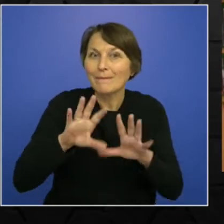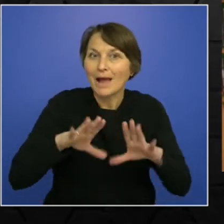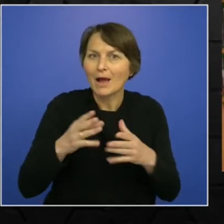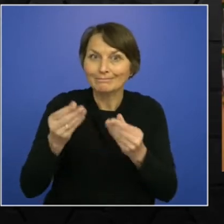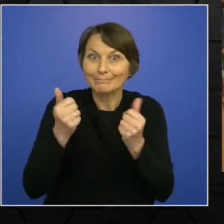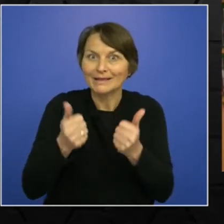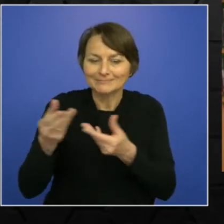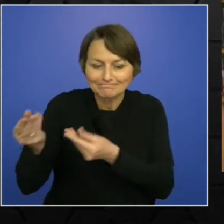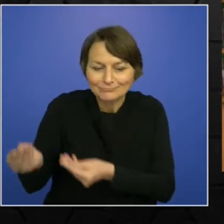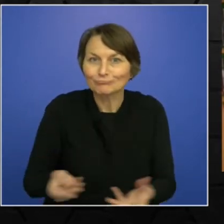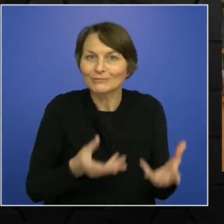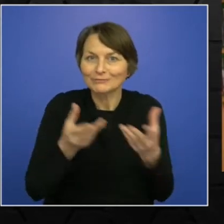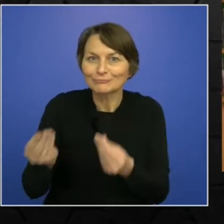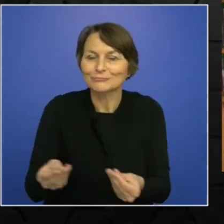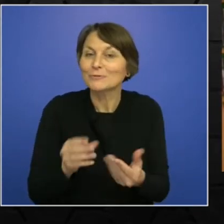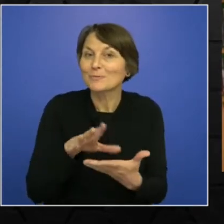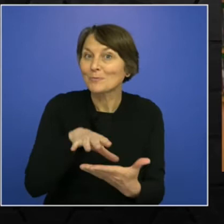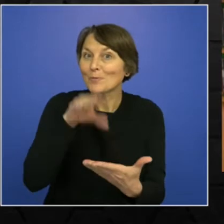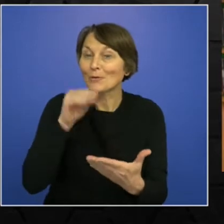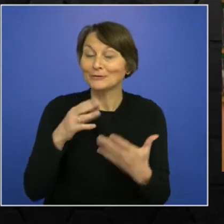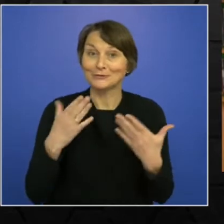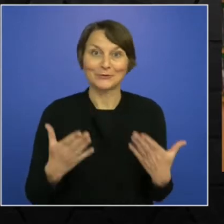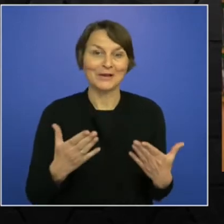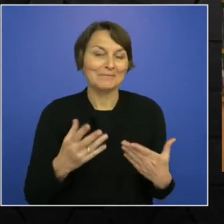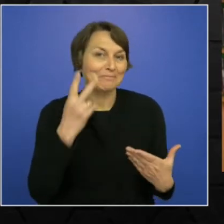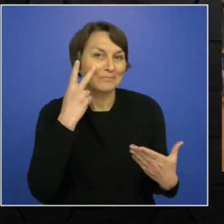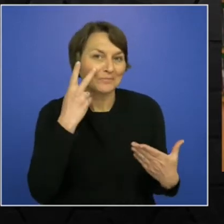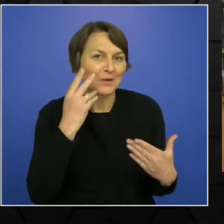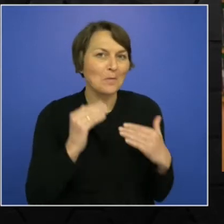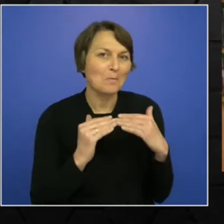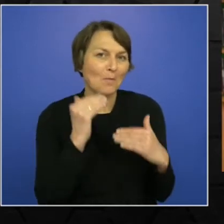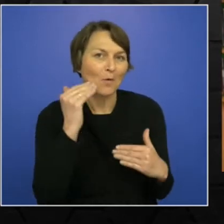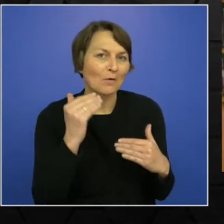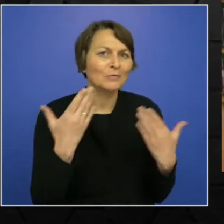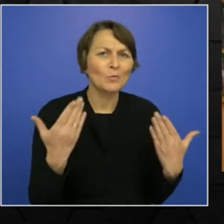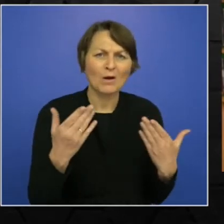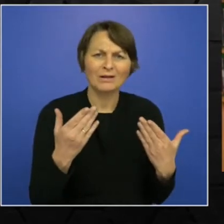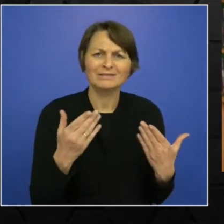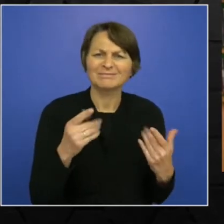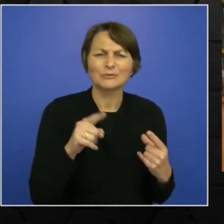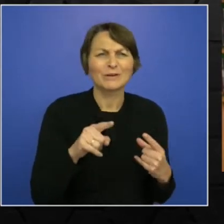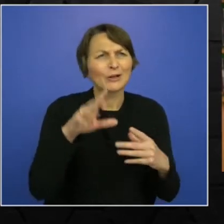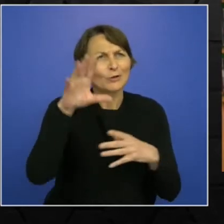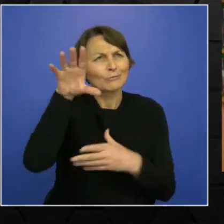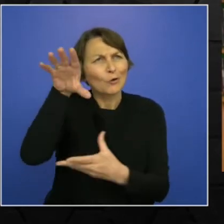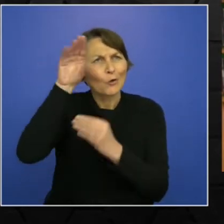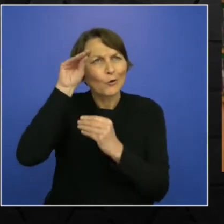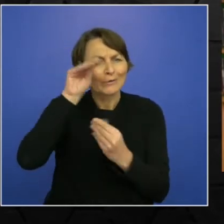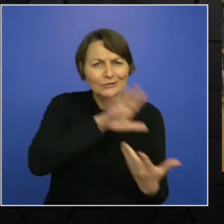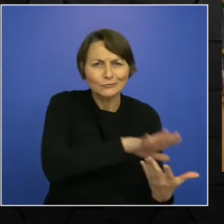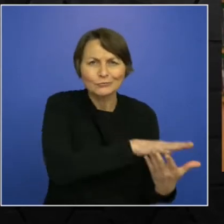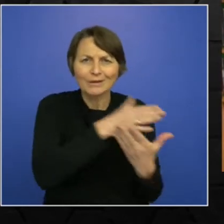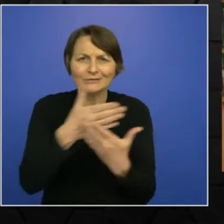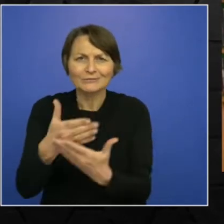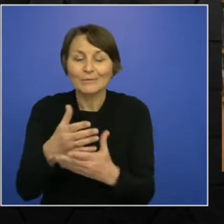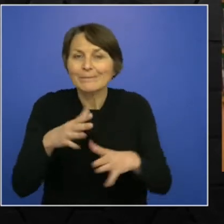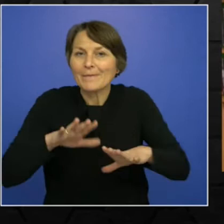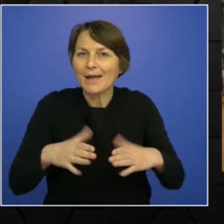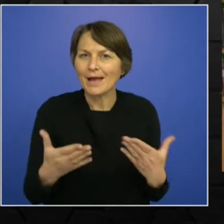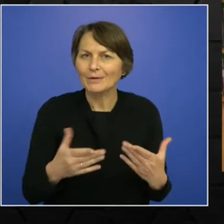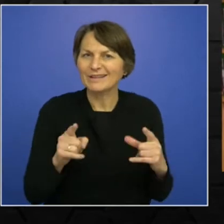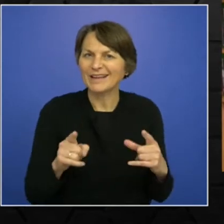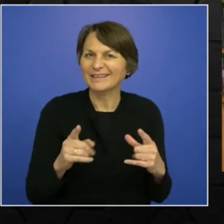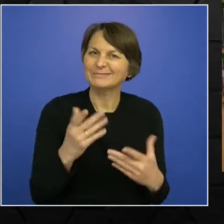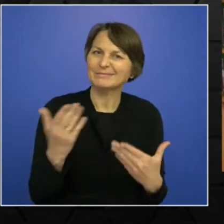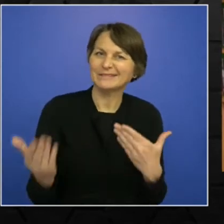term you have heard for the first time today, and we'll talk more about what is transfer learning and everything, and distributed computing frameworks using Apache